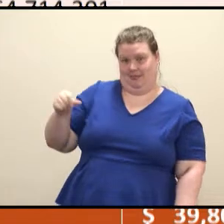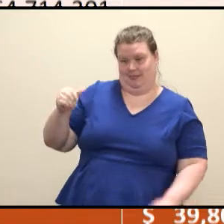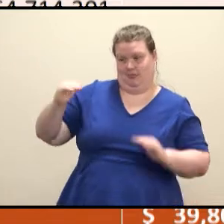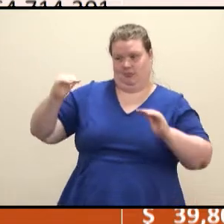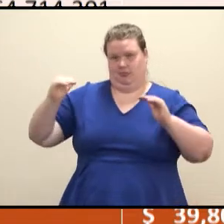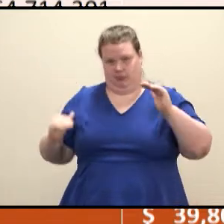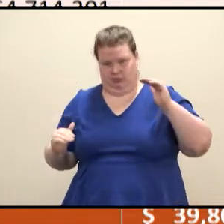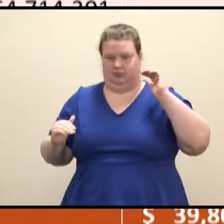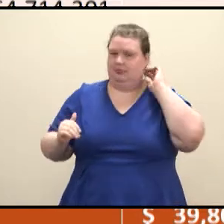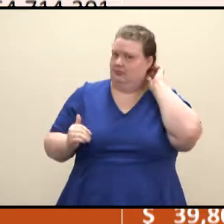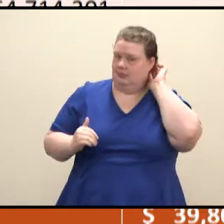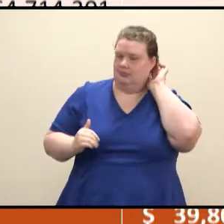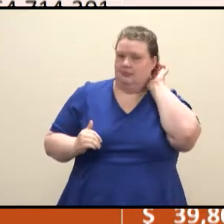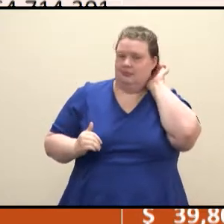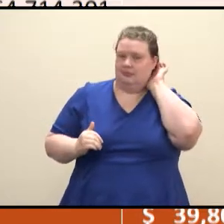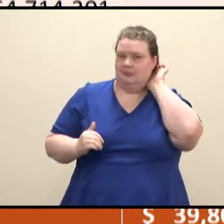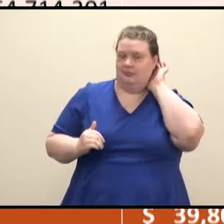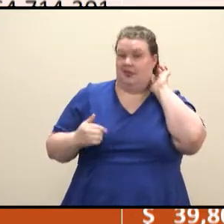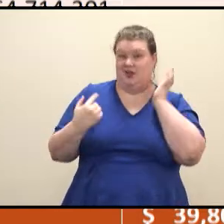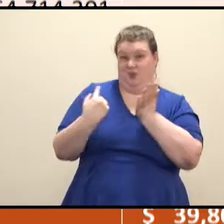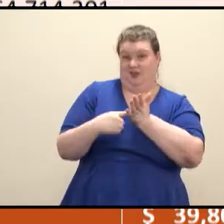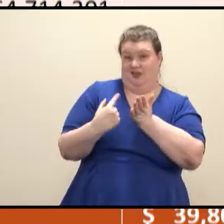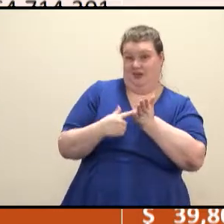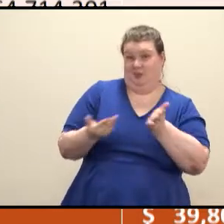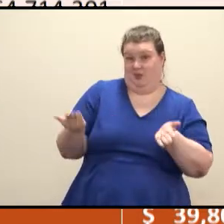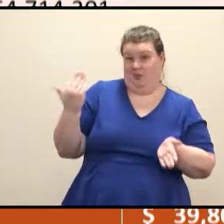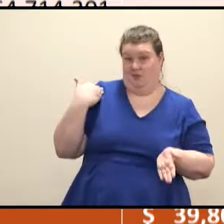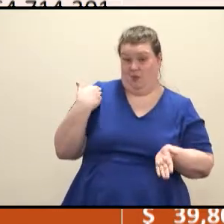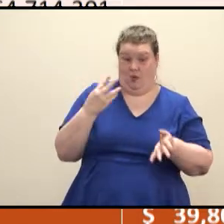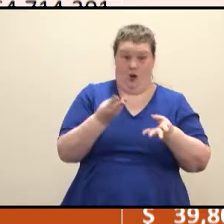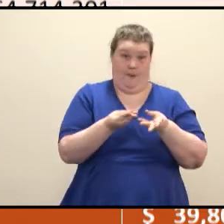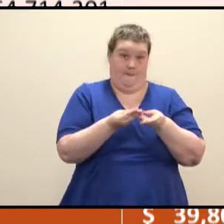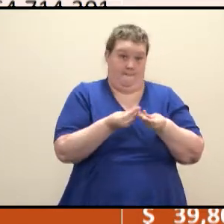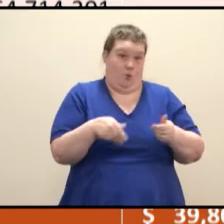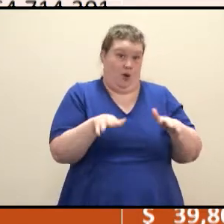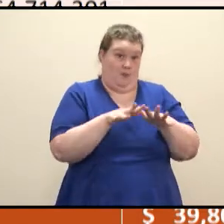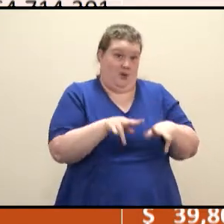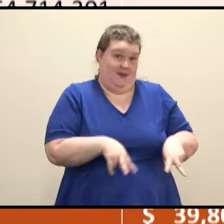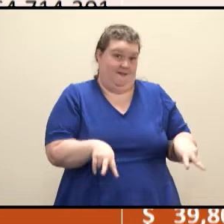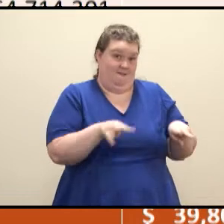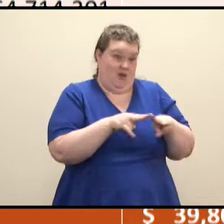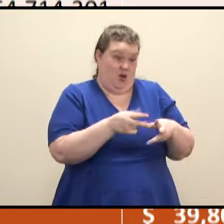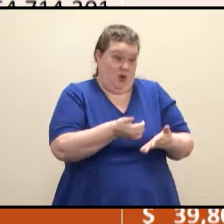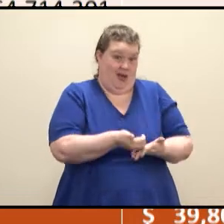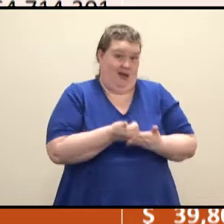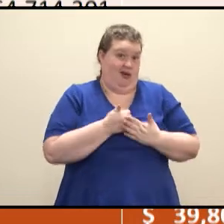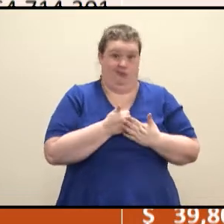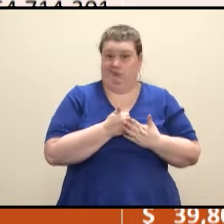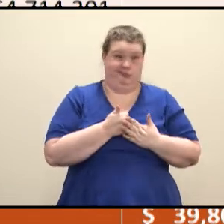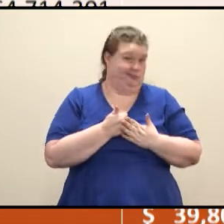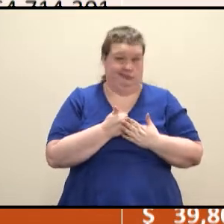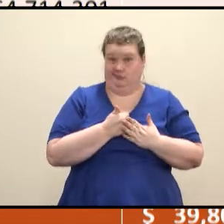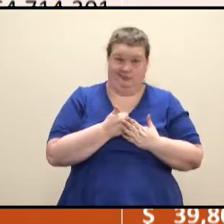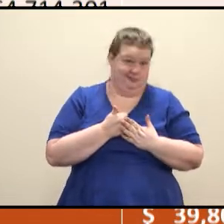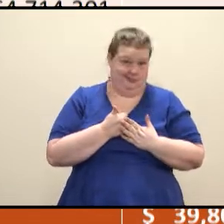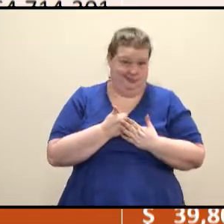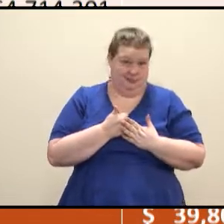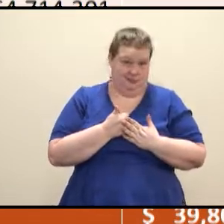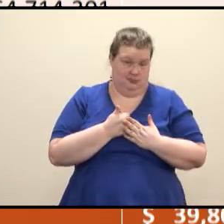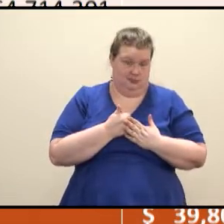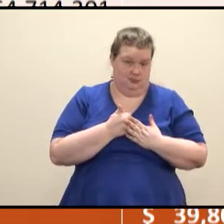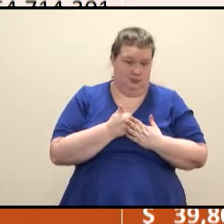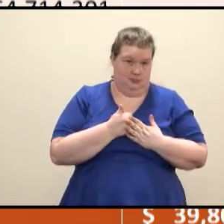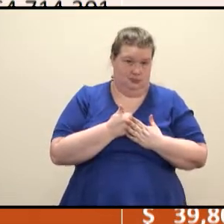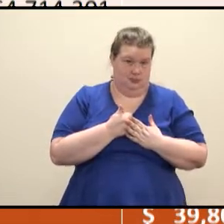and that's part of what we've talked about before. Increases in property values don't really help us. They don't necessarily hurt